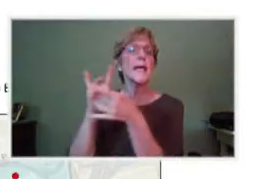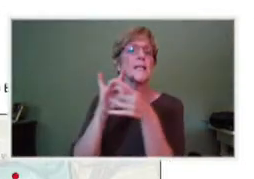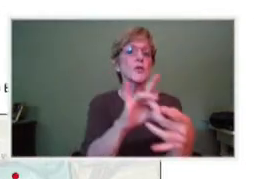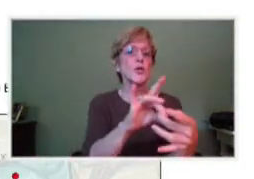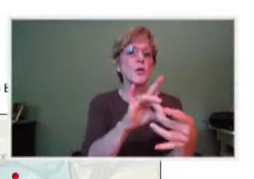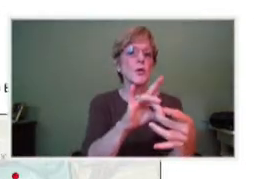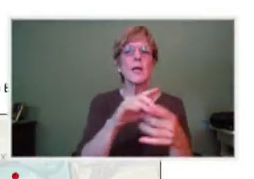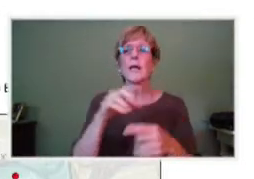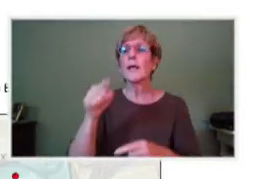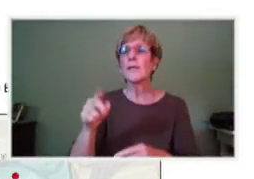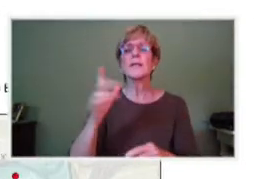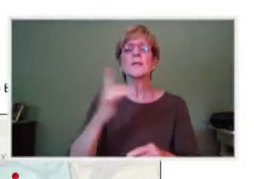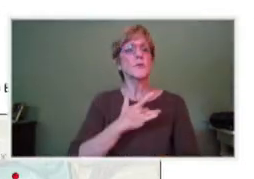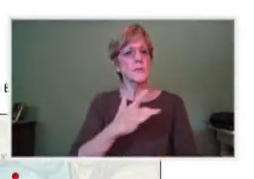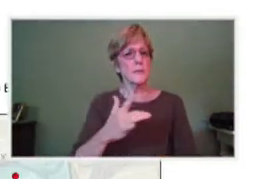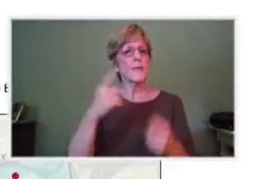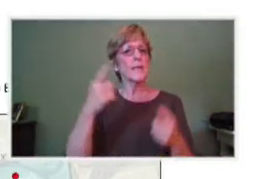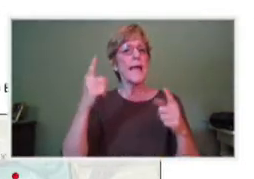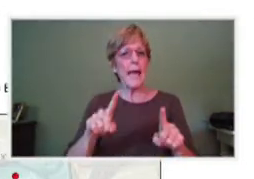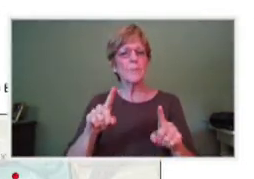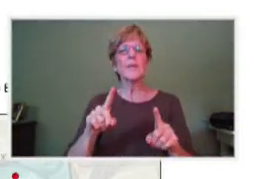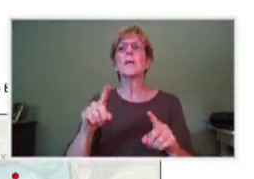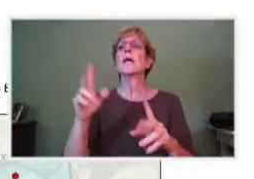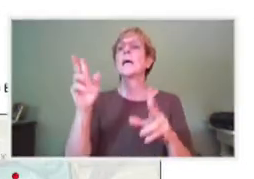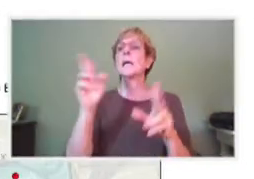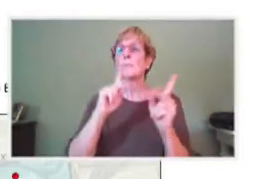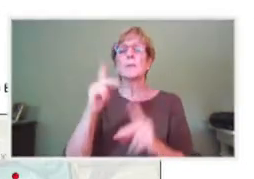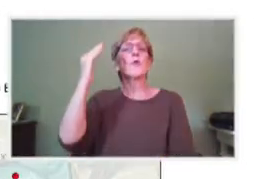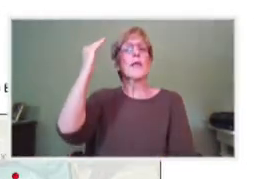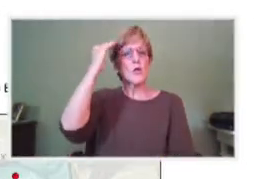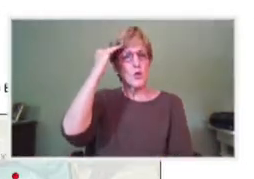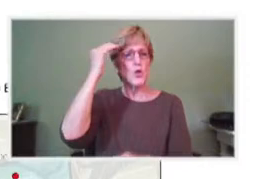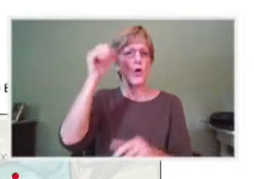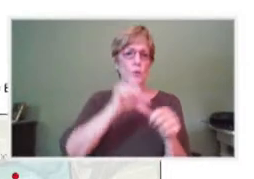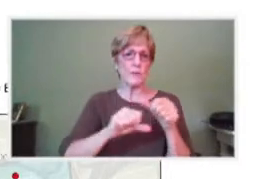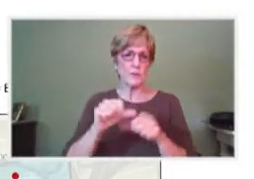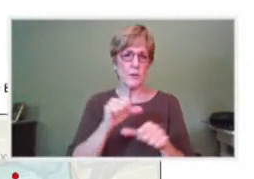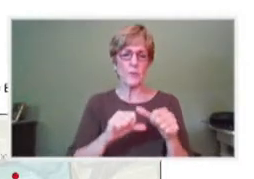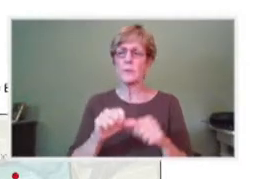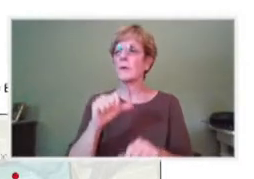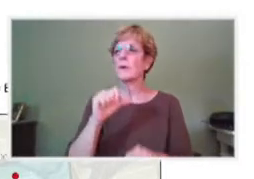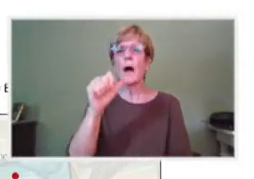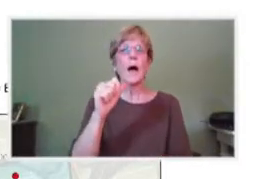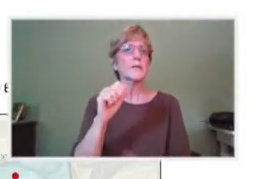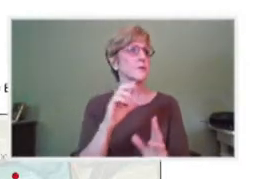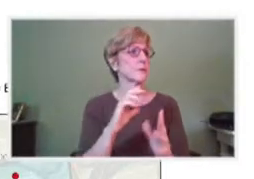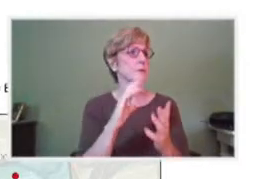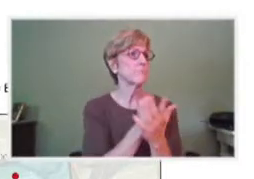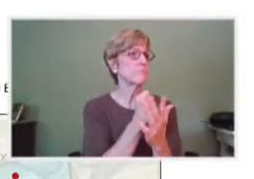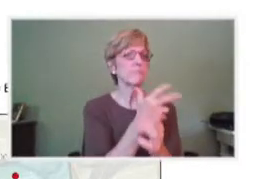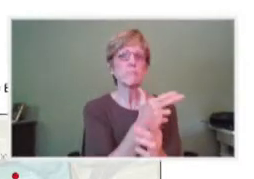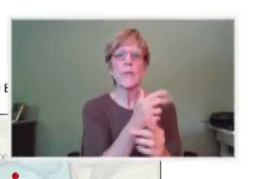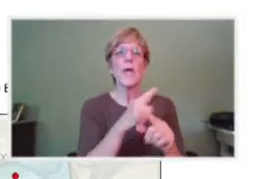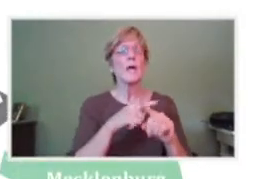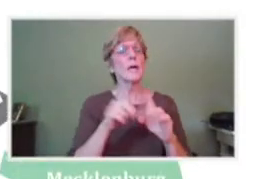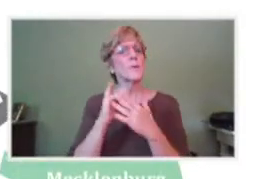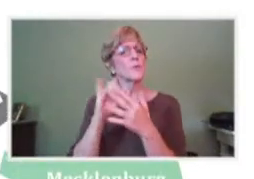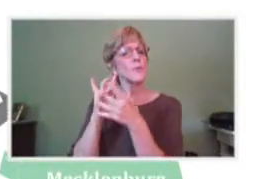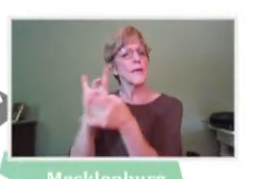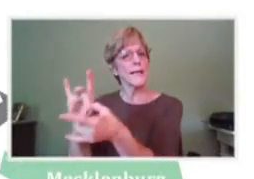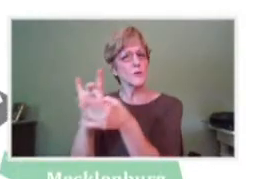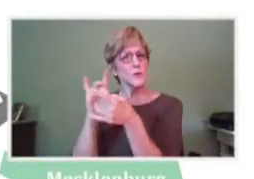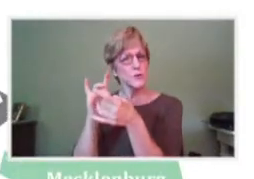crimes that are typically happening amongst individuals that know one another. These are not crimes of opportunity, but crimes of relationship.